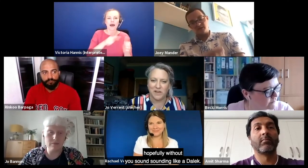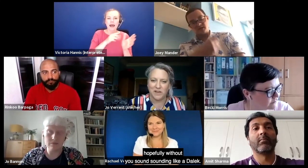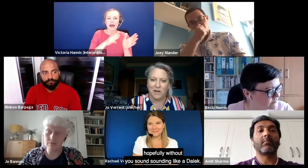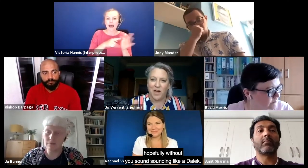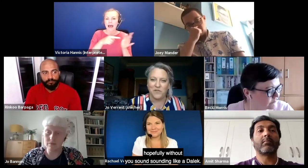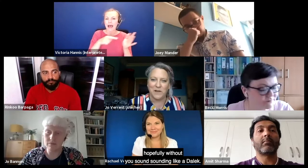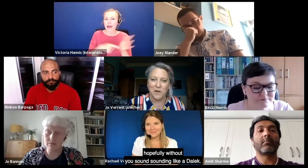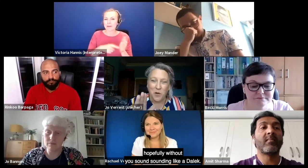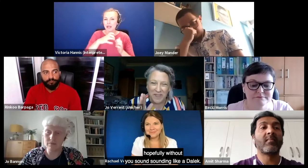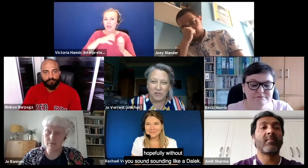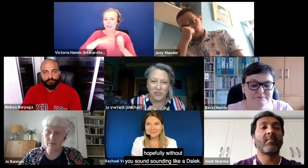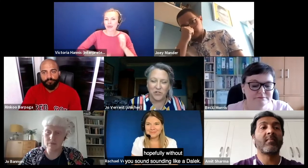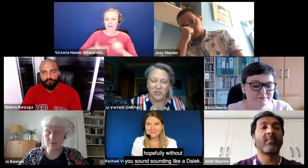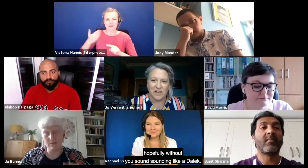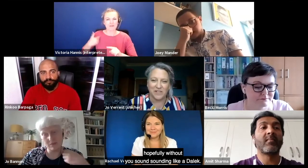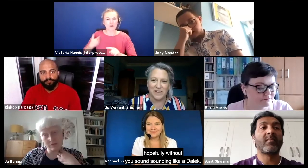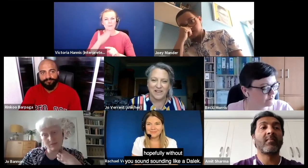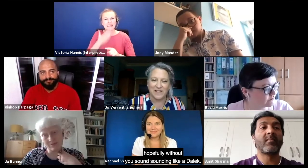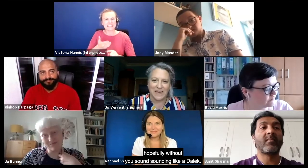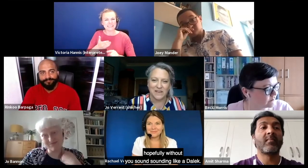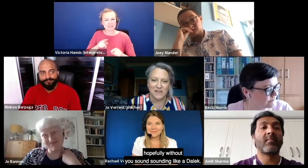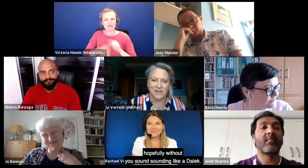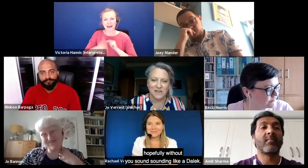now, hopefully without you sounding like a...